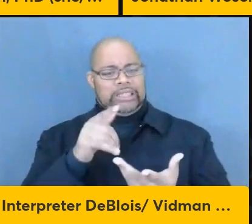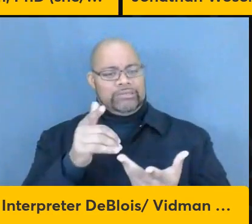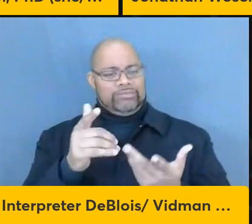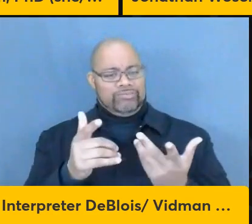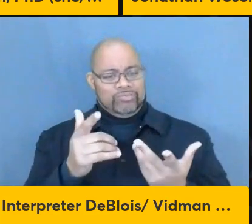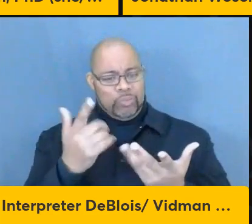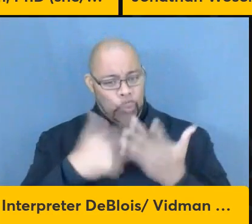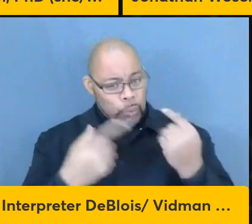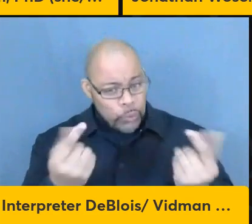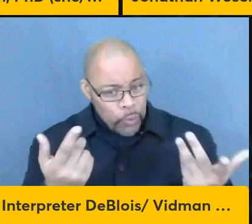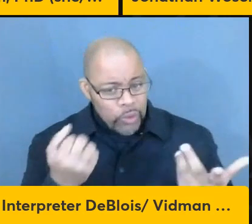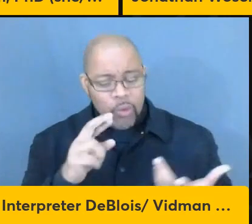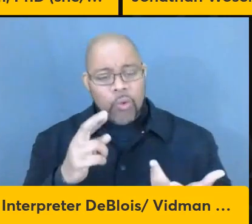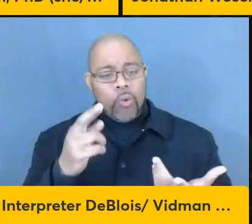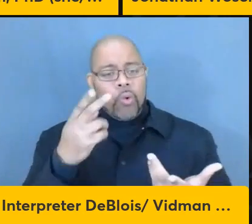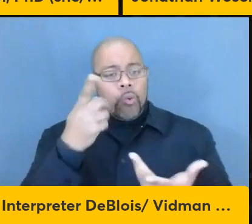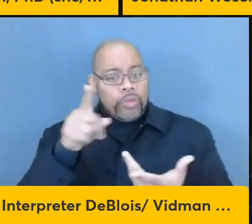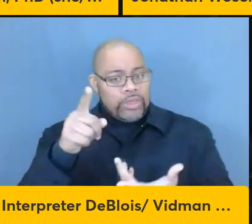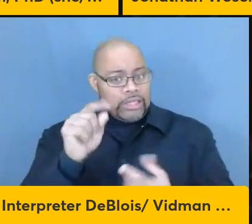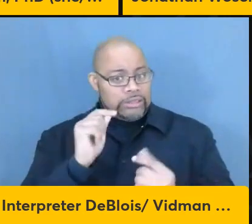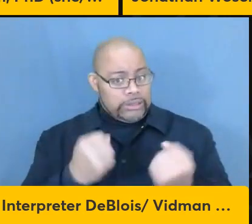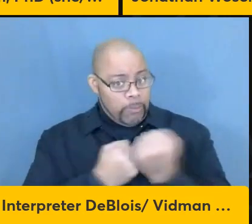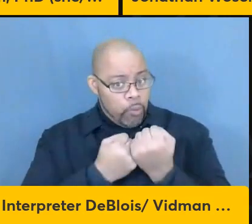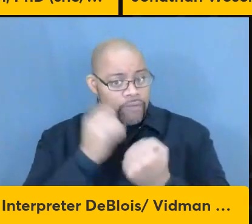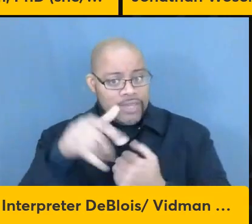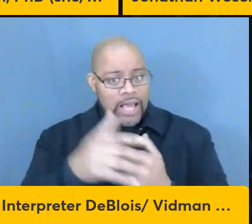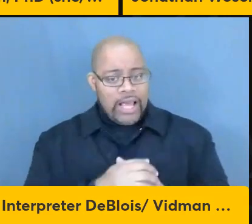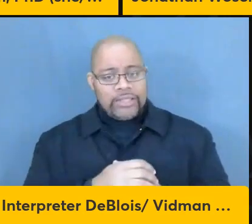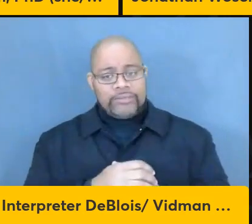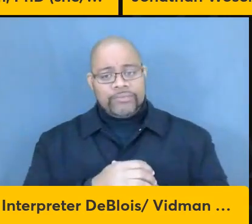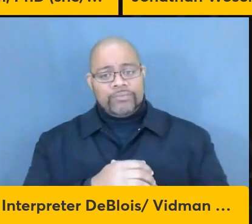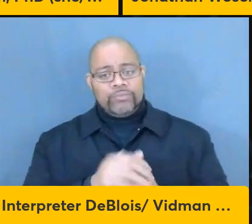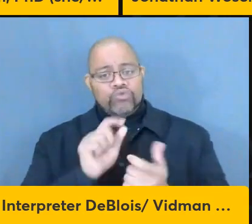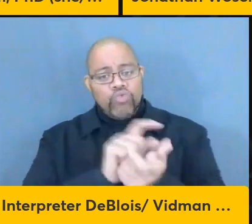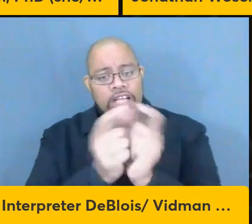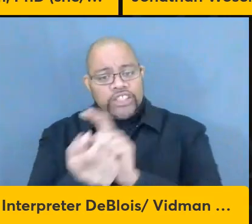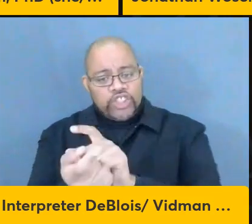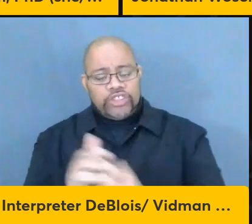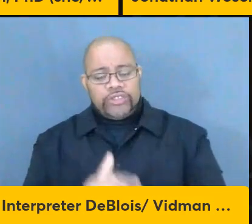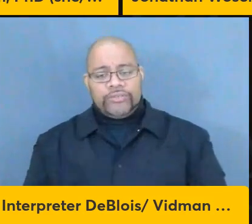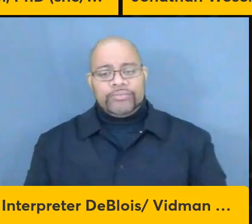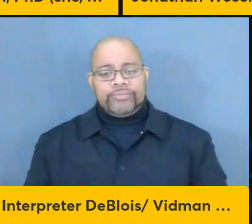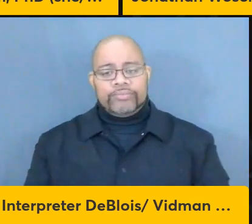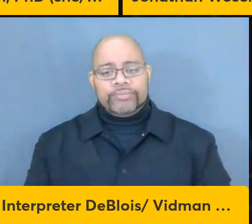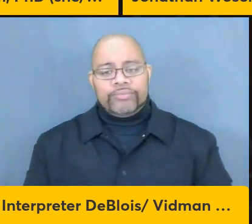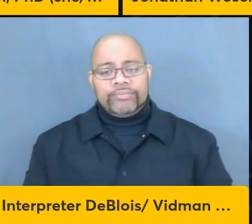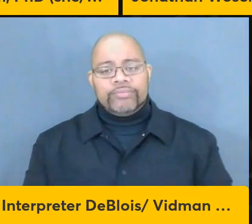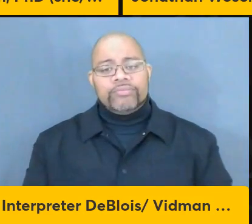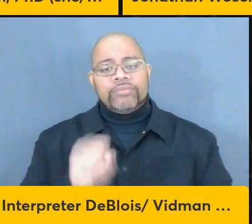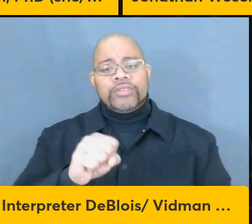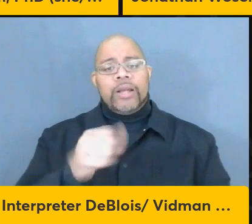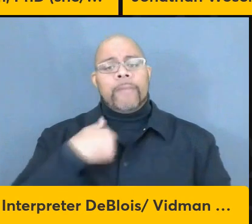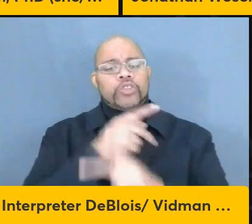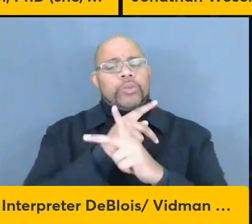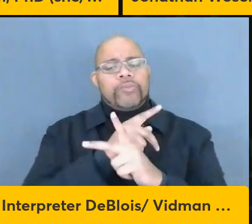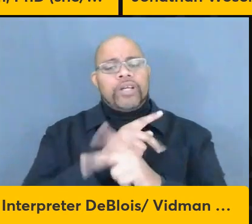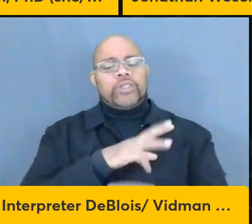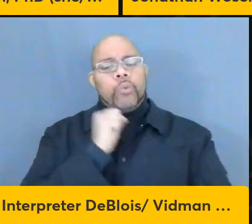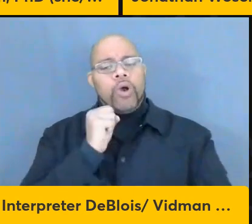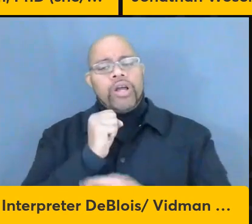"What are you doing?" Or were they quite supportive of this transition? Yeah, my supervisor